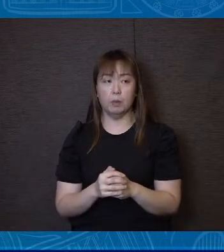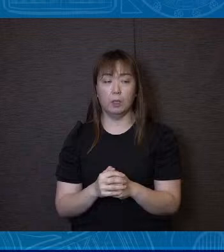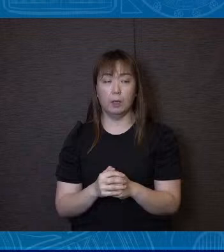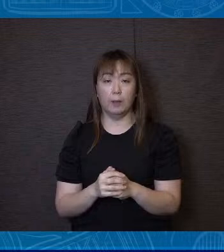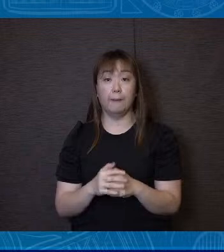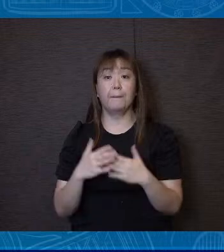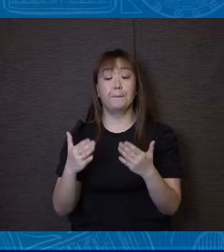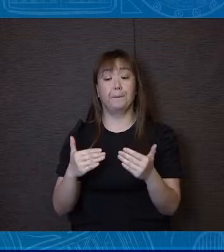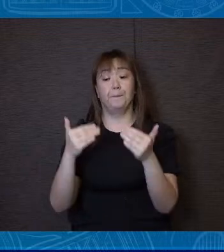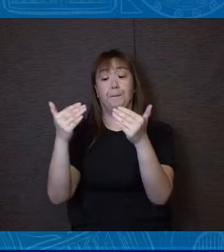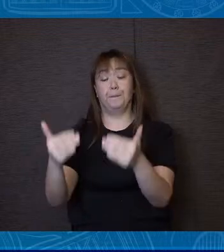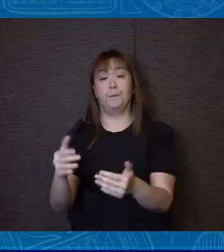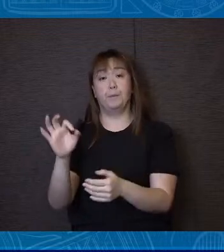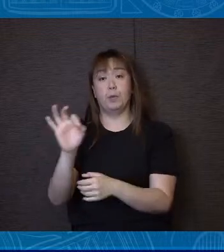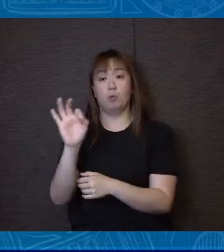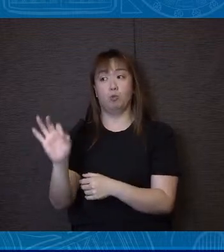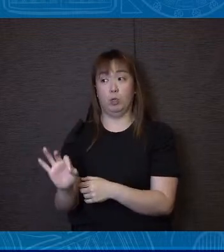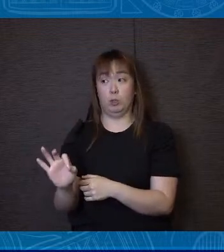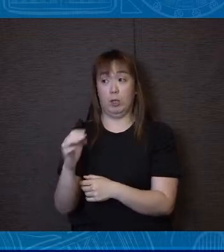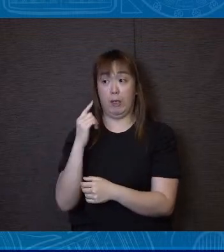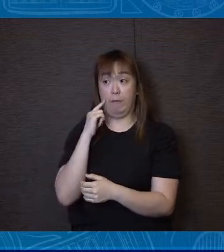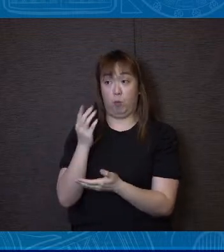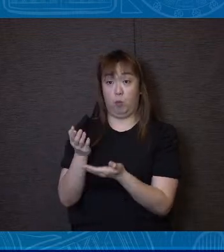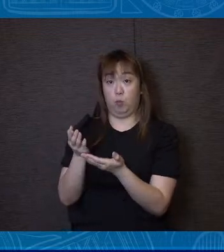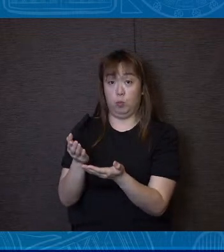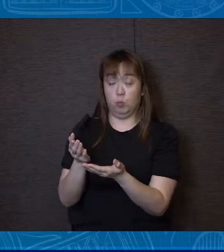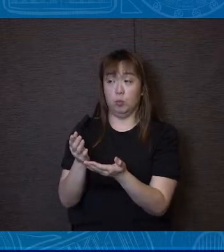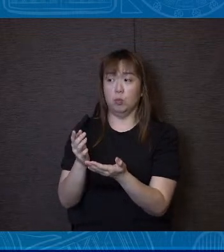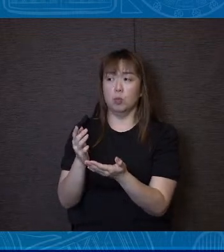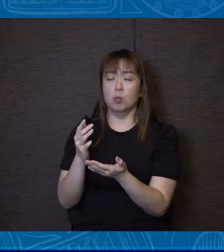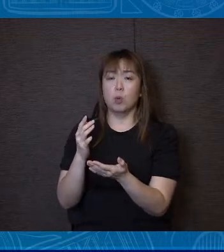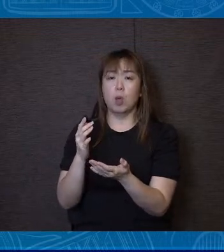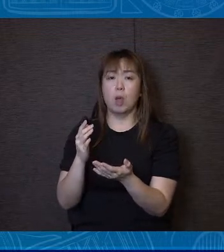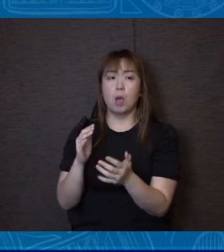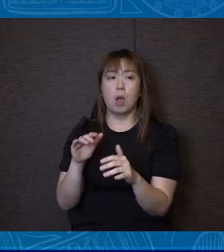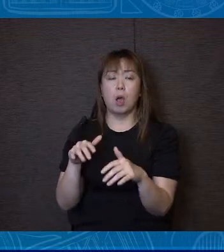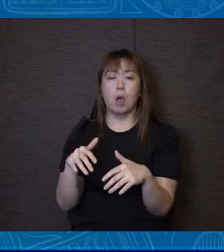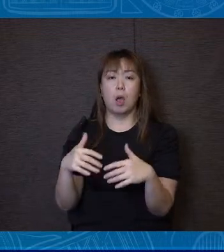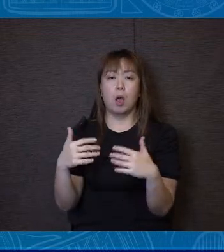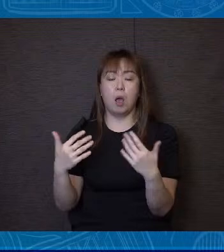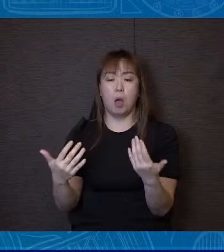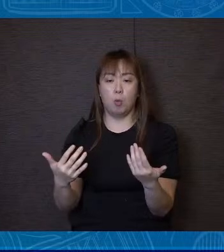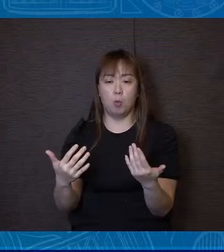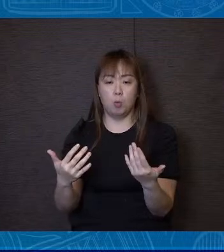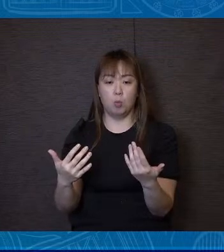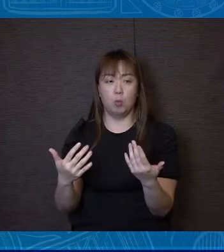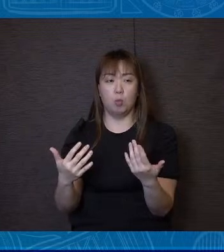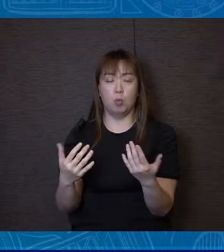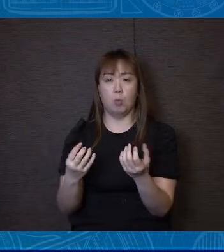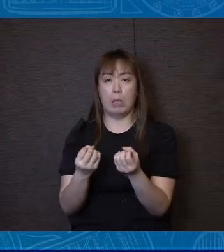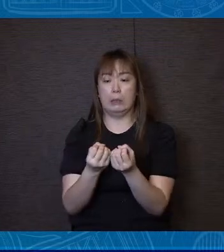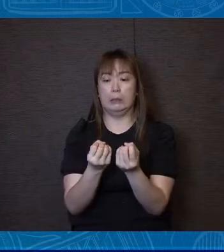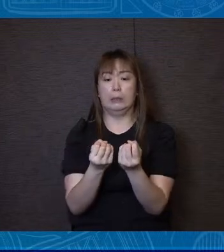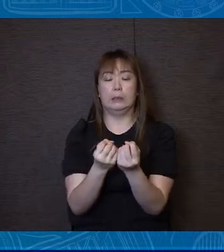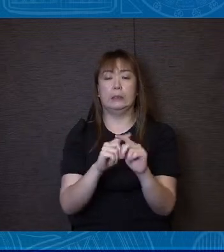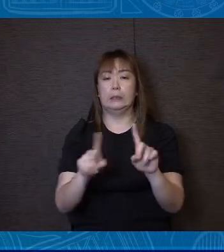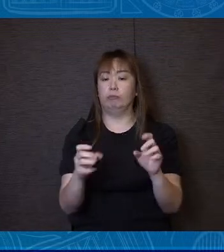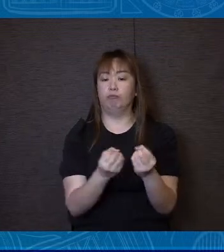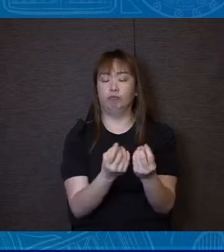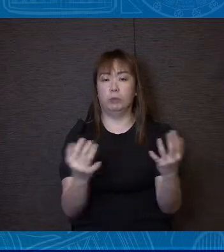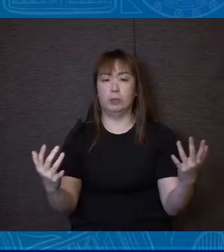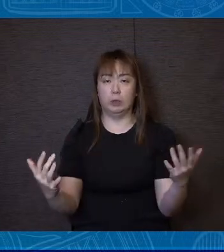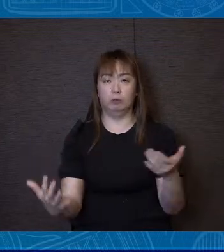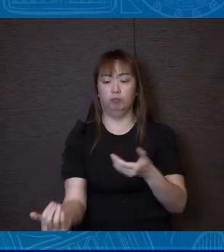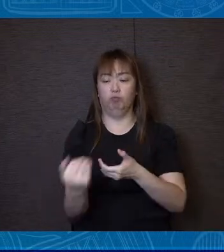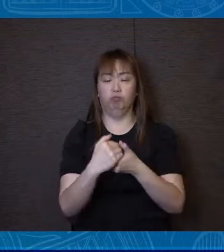LK, another question for you. How can multilateral funders support the capacity